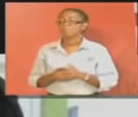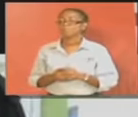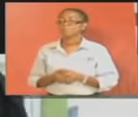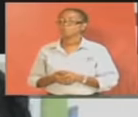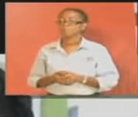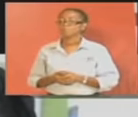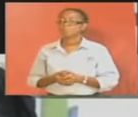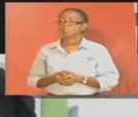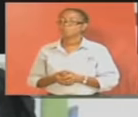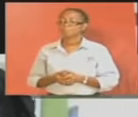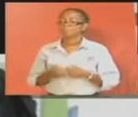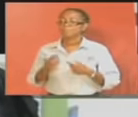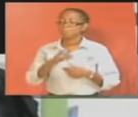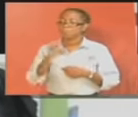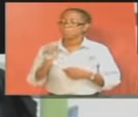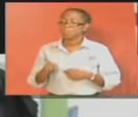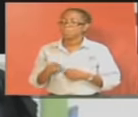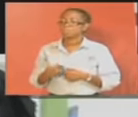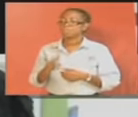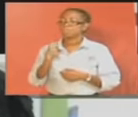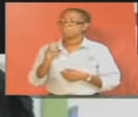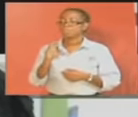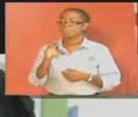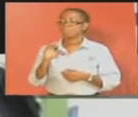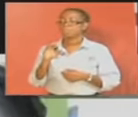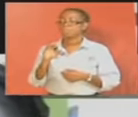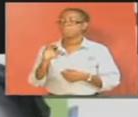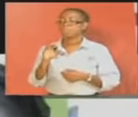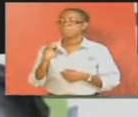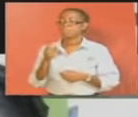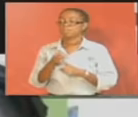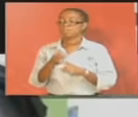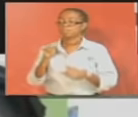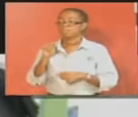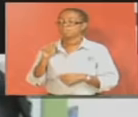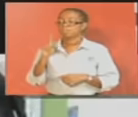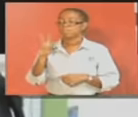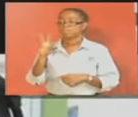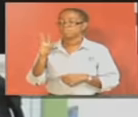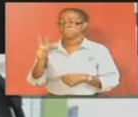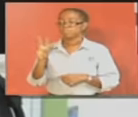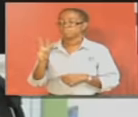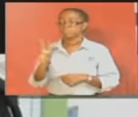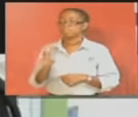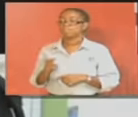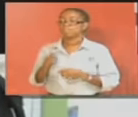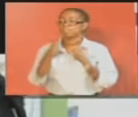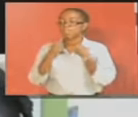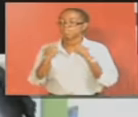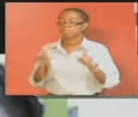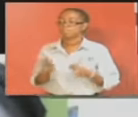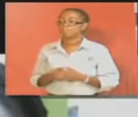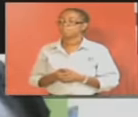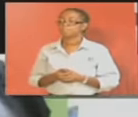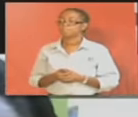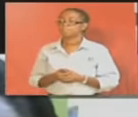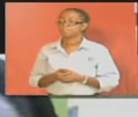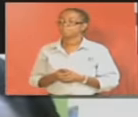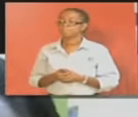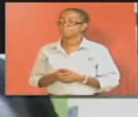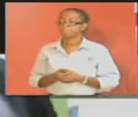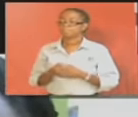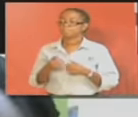last 48 hours, how many of those would have come from the prison system? Because I'm aware that we had at least one confirmed case over the